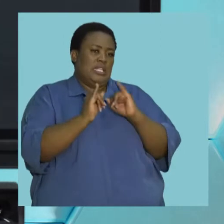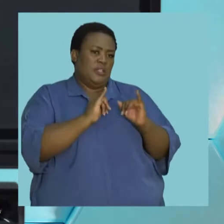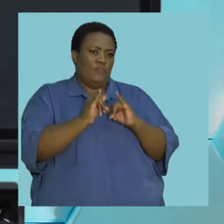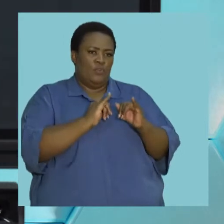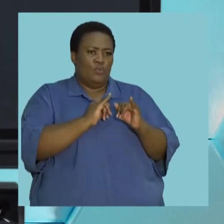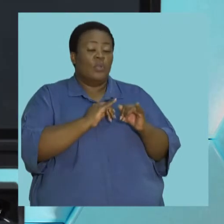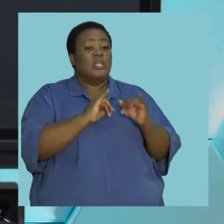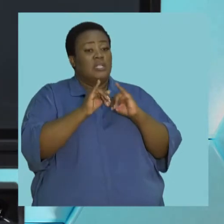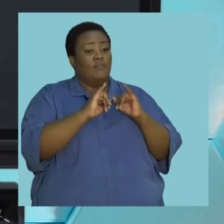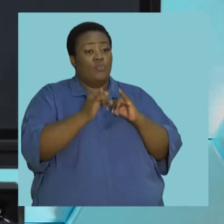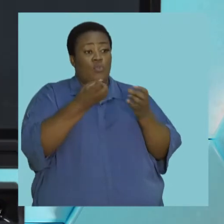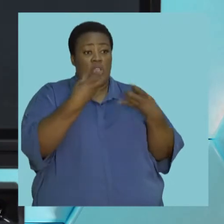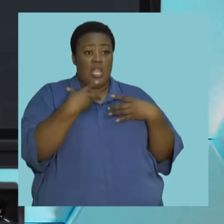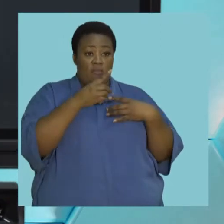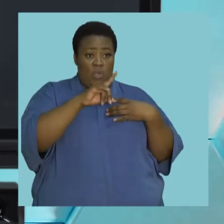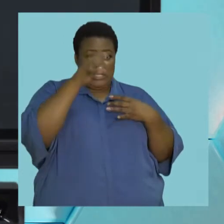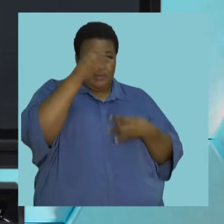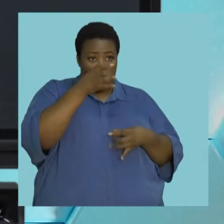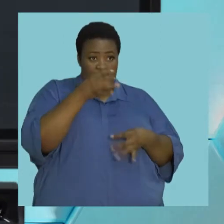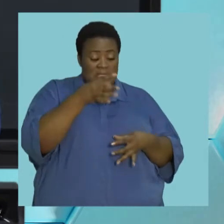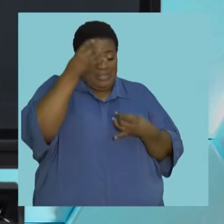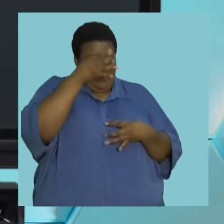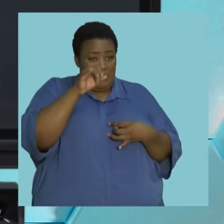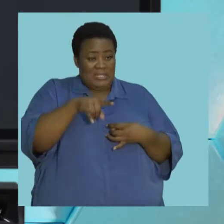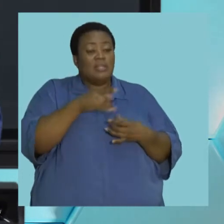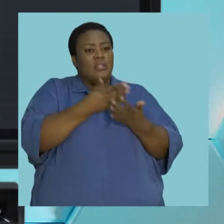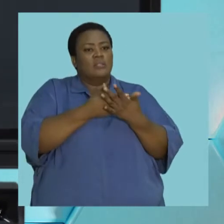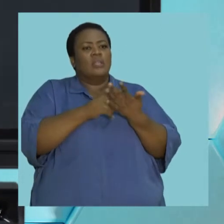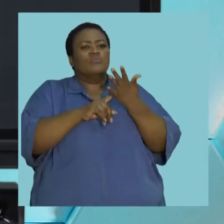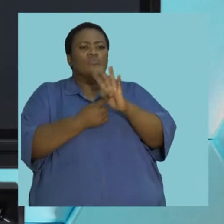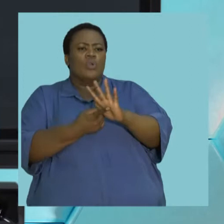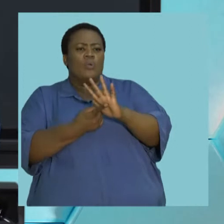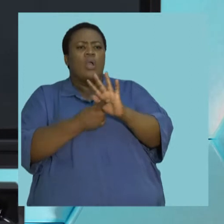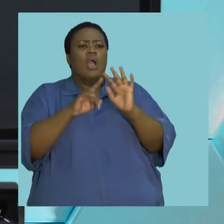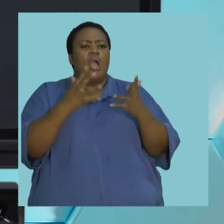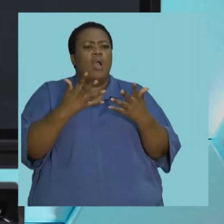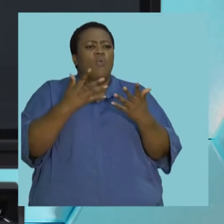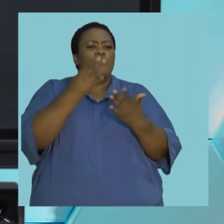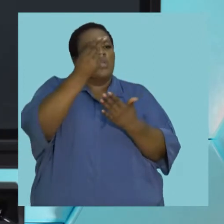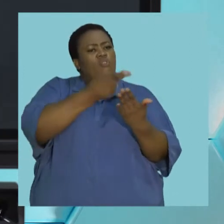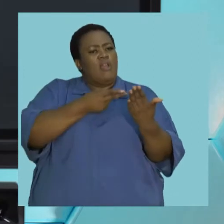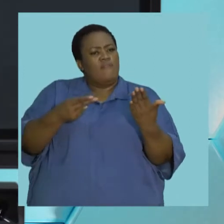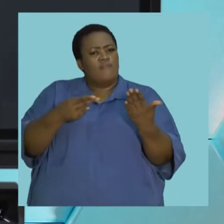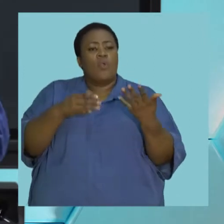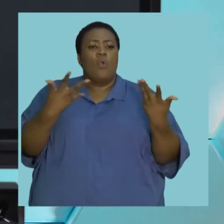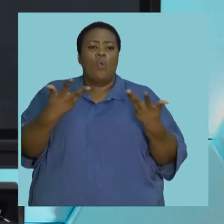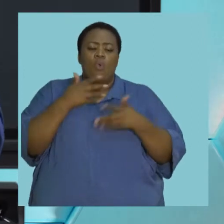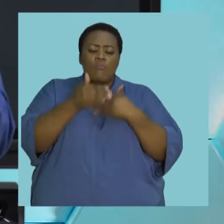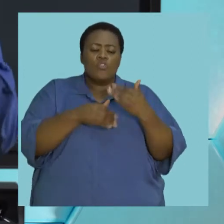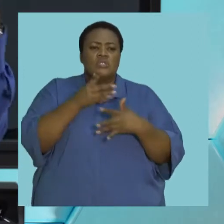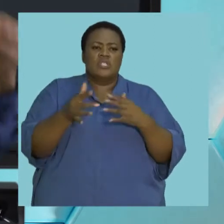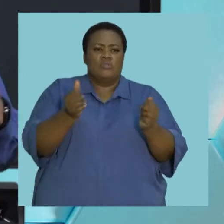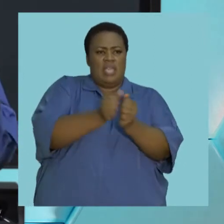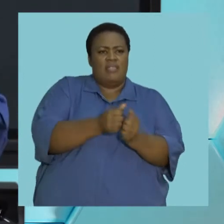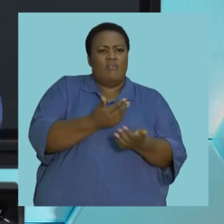And interviews often give you information that can be presented graphically, but also can be processed together to give